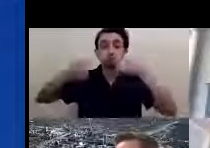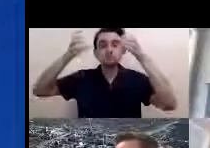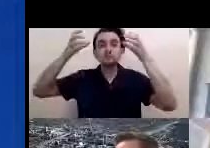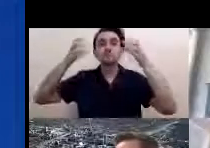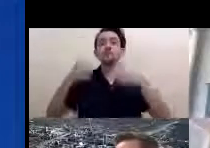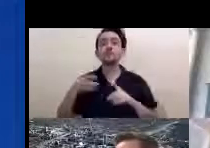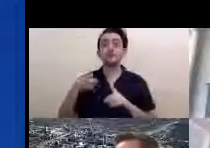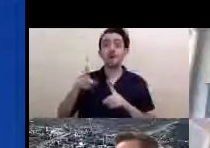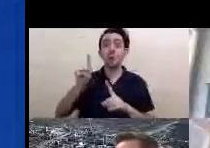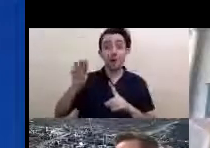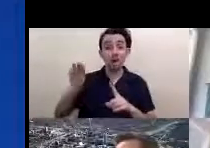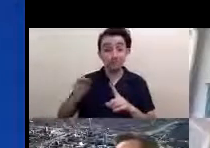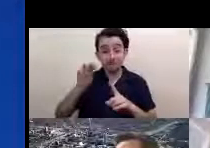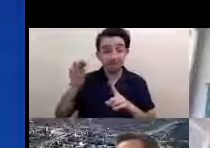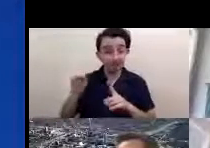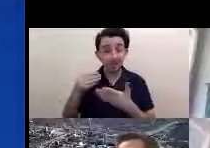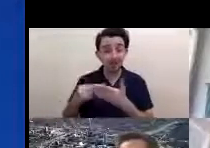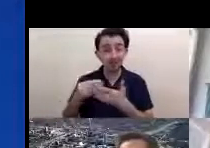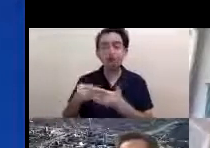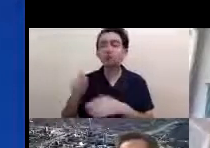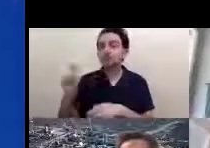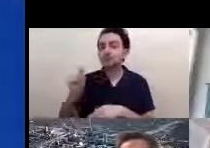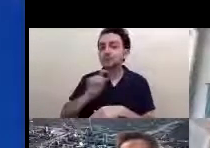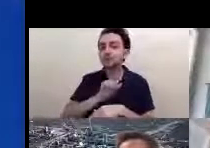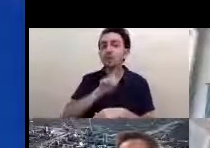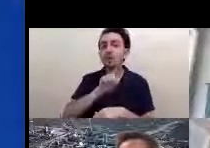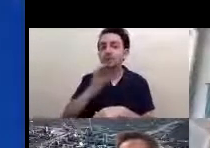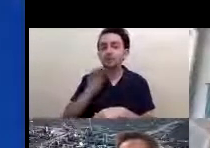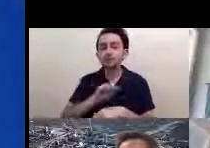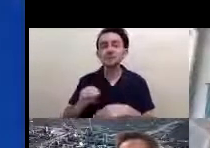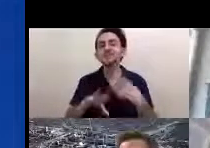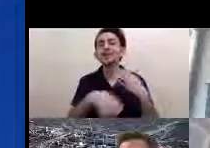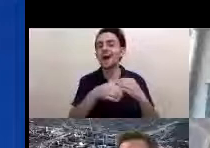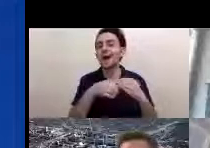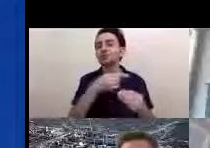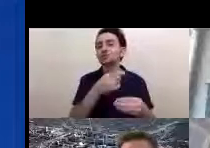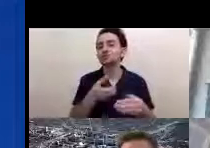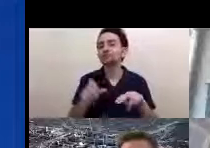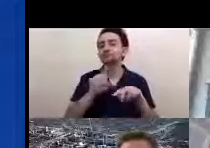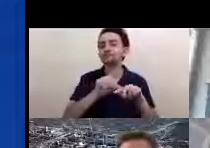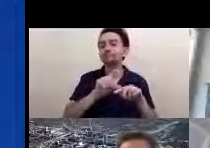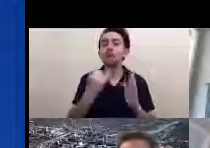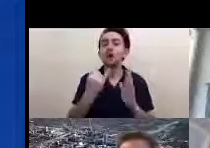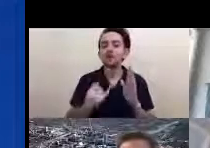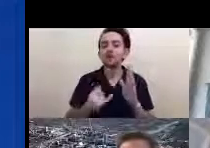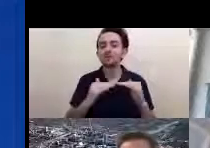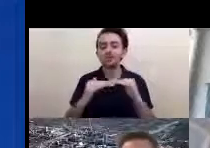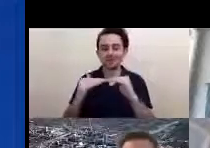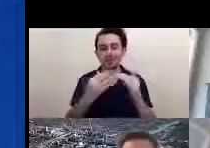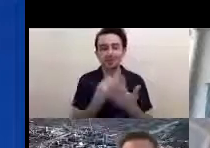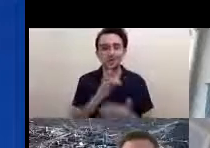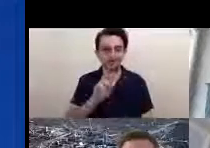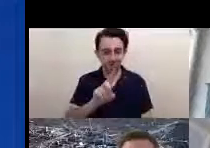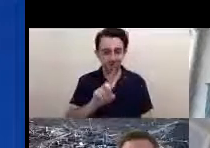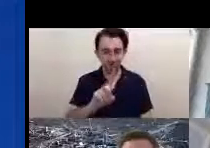Equity Fund. So there are some existing dollars that are there. And really what's been identified by our budget